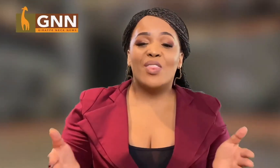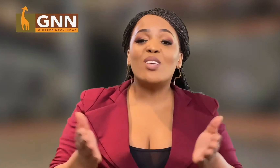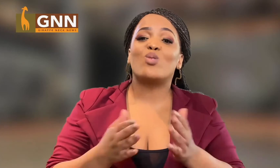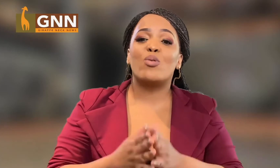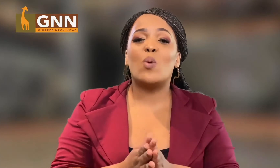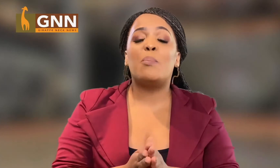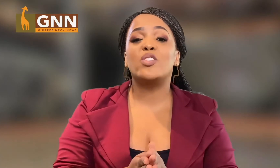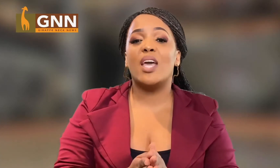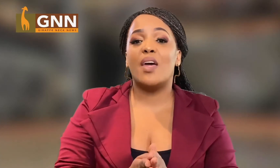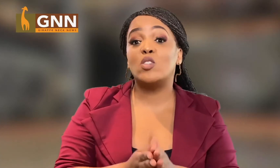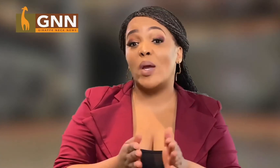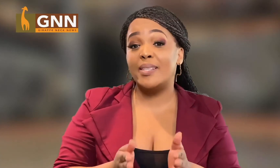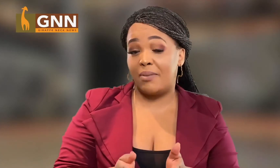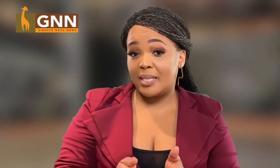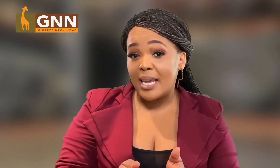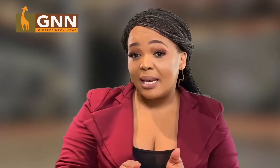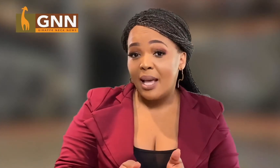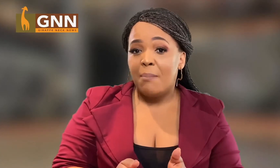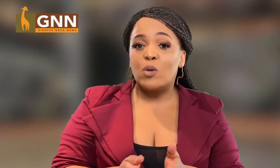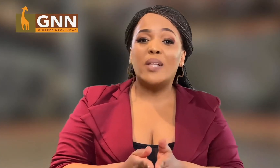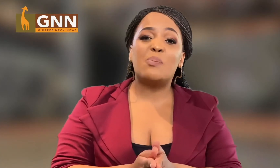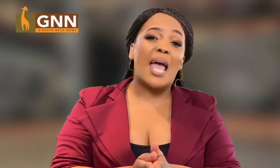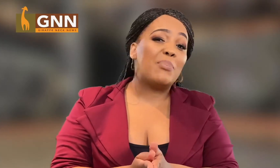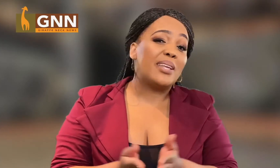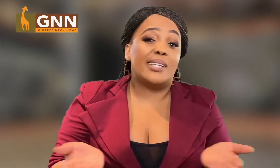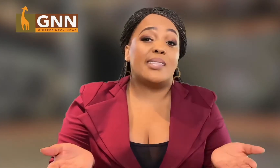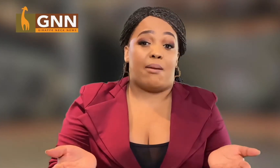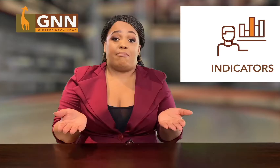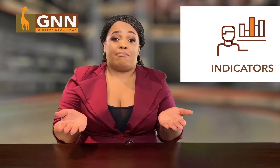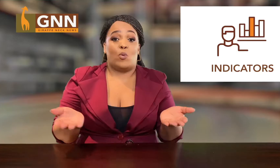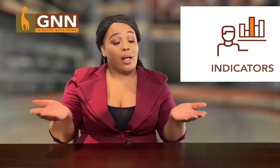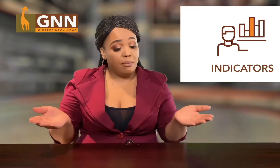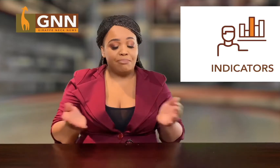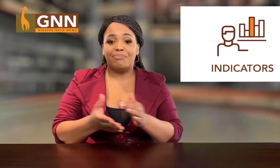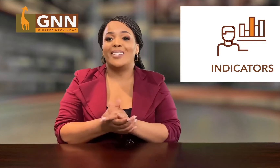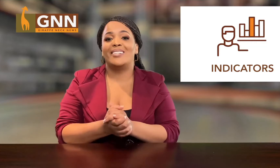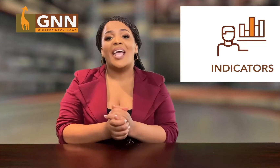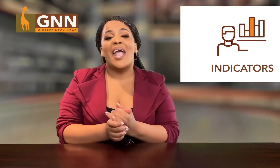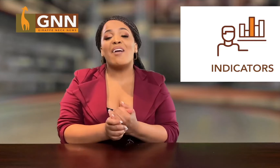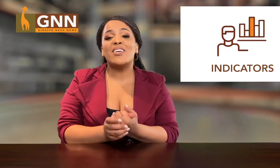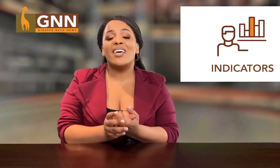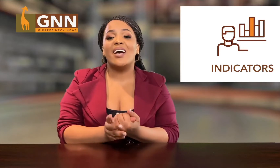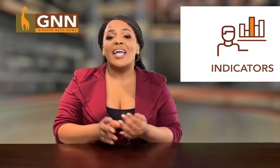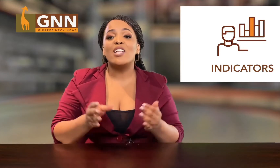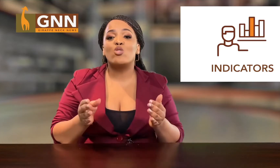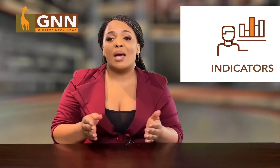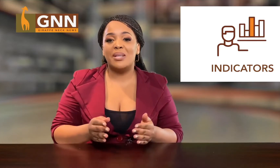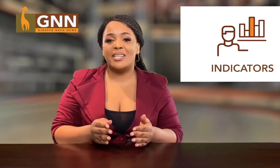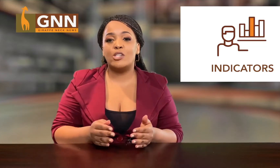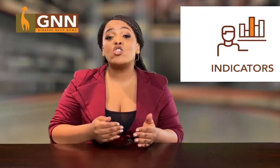So, these stories were put together in 2017, but what's been happening since then? Well, every